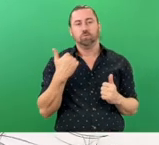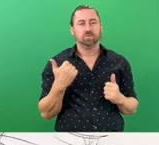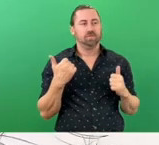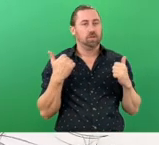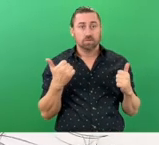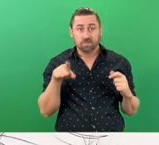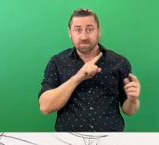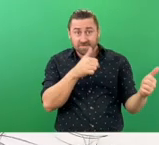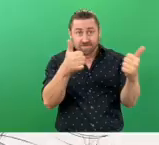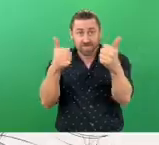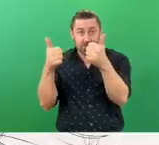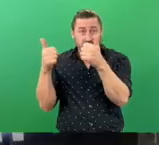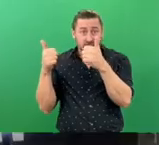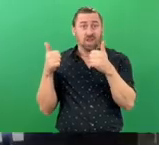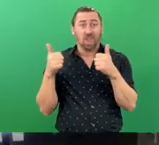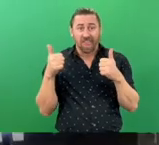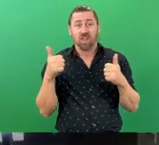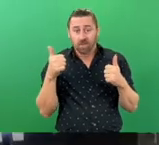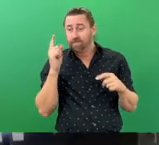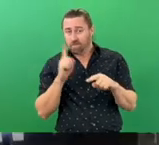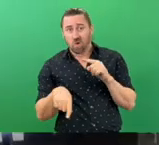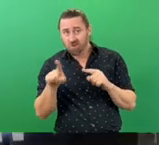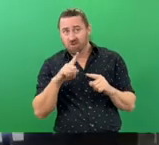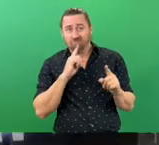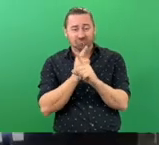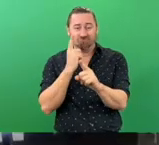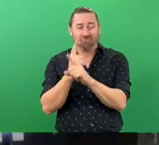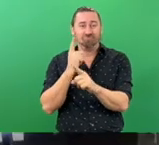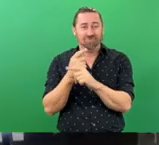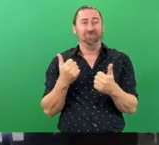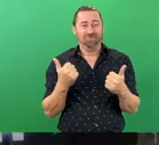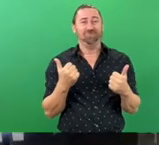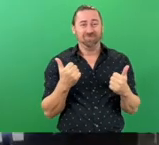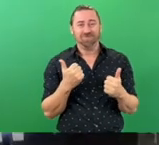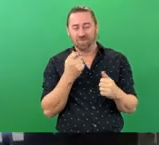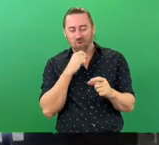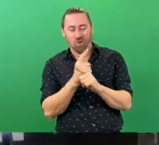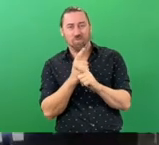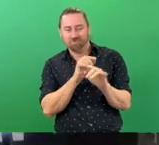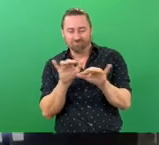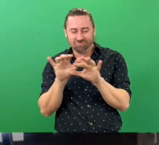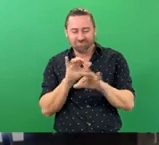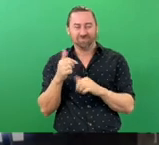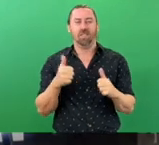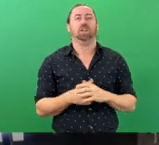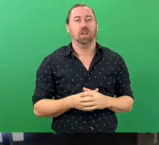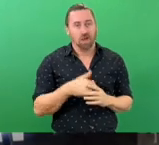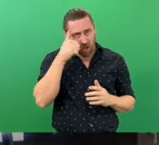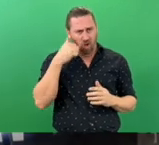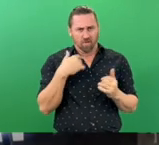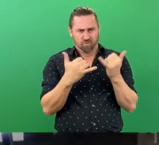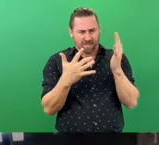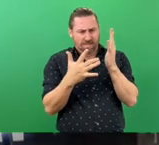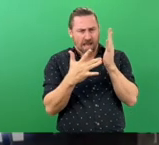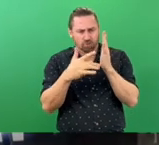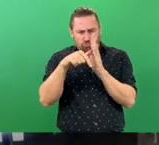Beautiful. How did all of those go? I'm seeing some really, really good some good comments. Now, I know that we covered